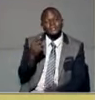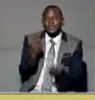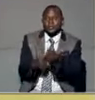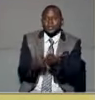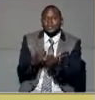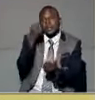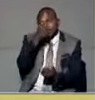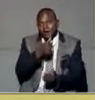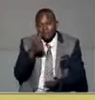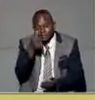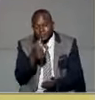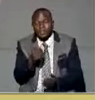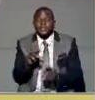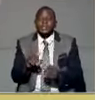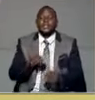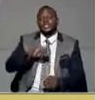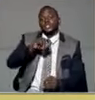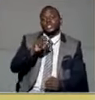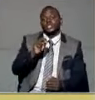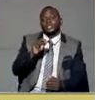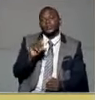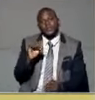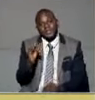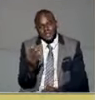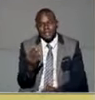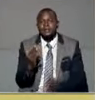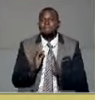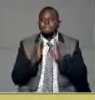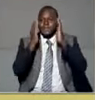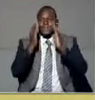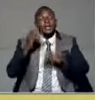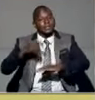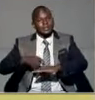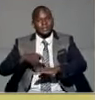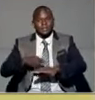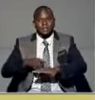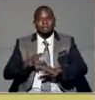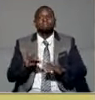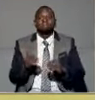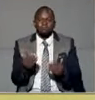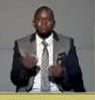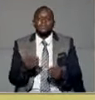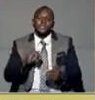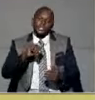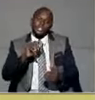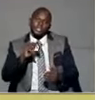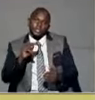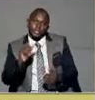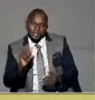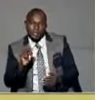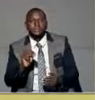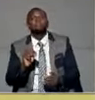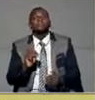African archbishop, and then Janan Luwum was the third. During that time, Archbishop Janan Luwum was